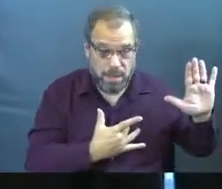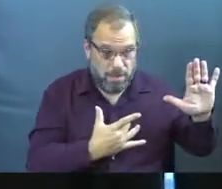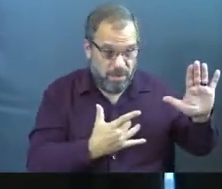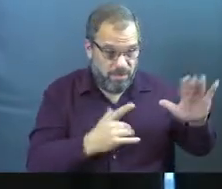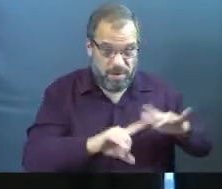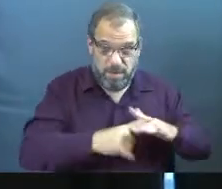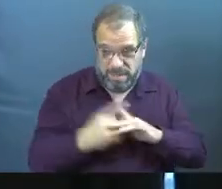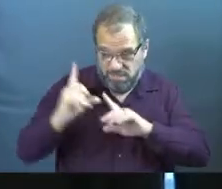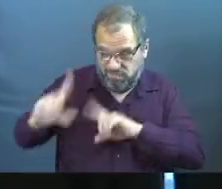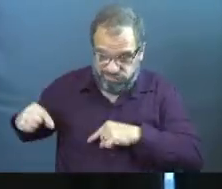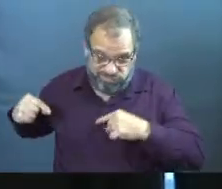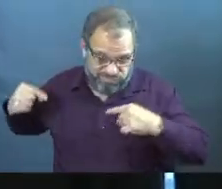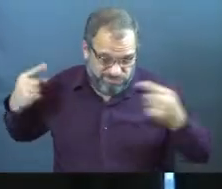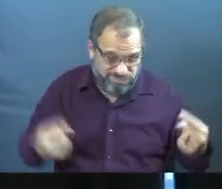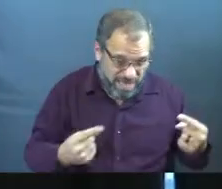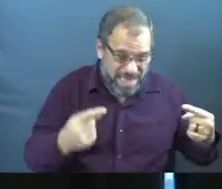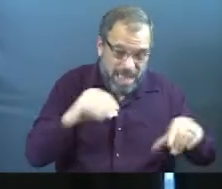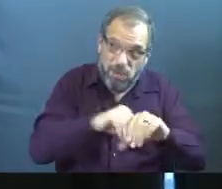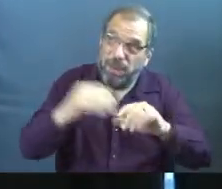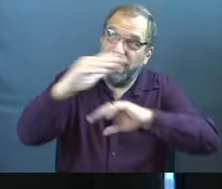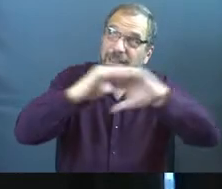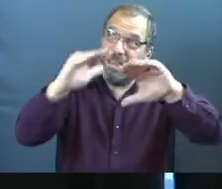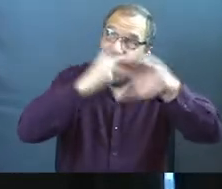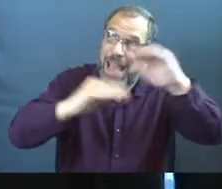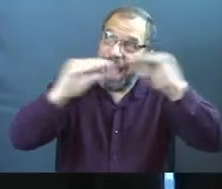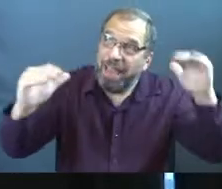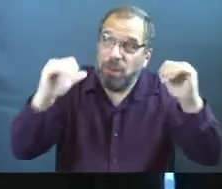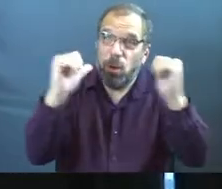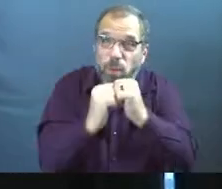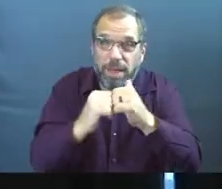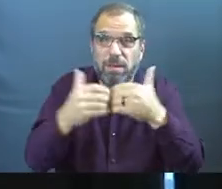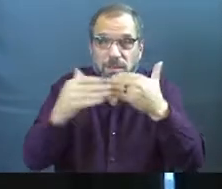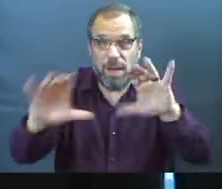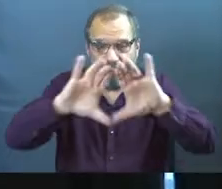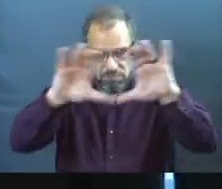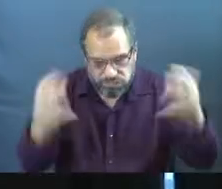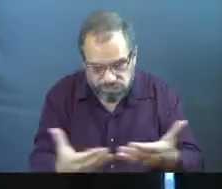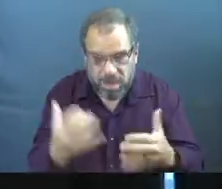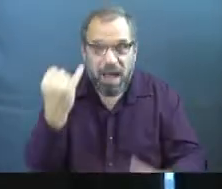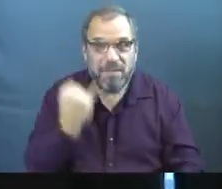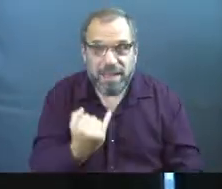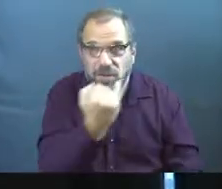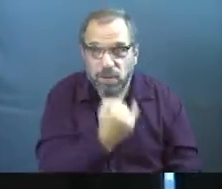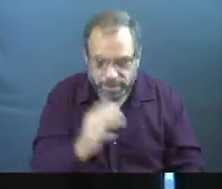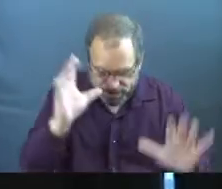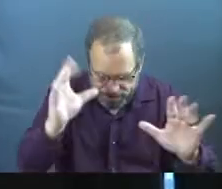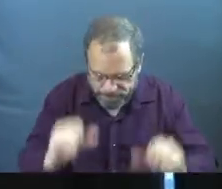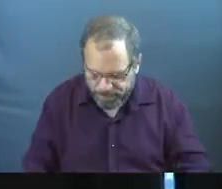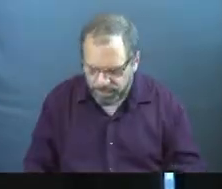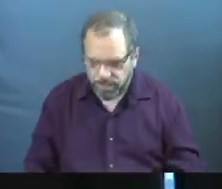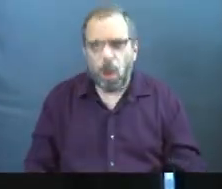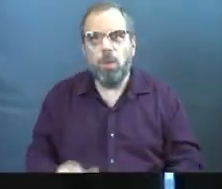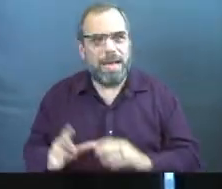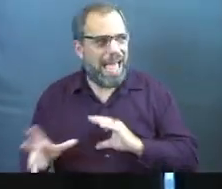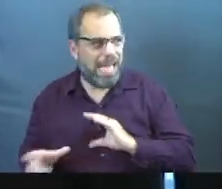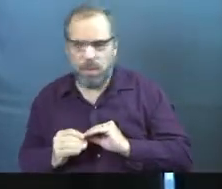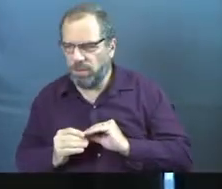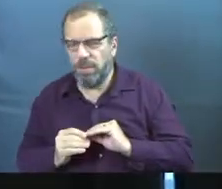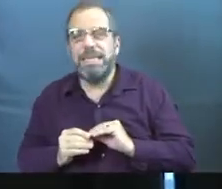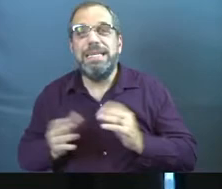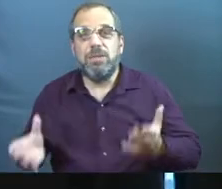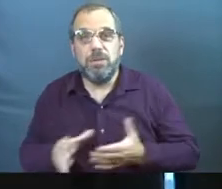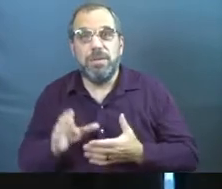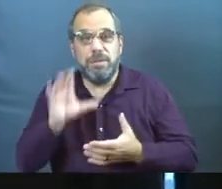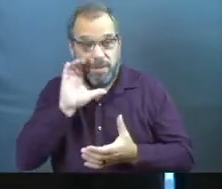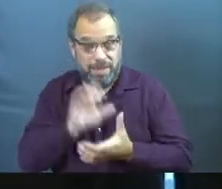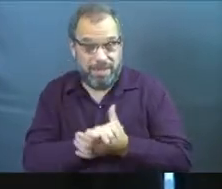promised this to us from the beginning as his people that we would spend eternity as well with the rest of us. So side note on that too, I just think it's encouraging